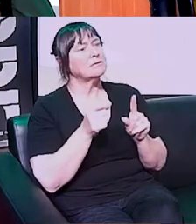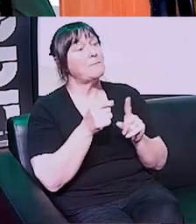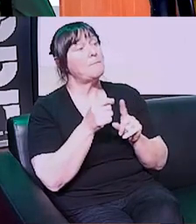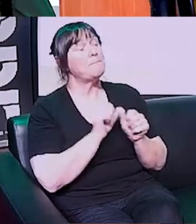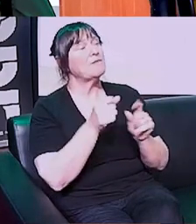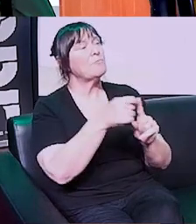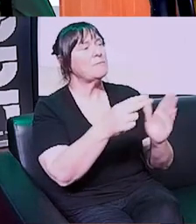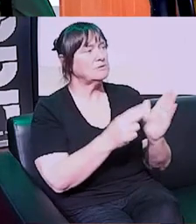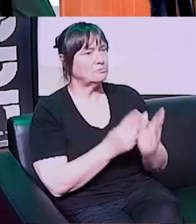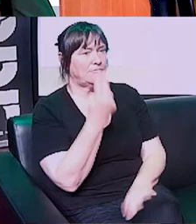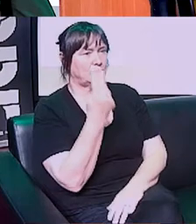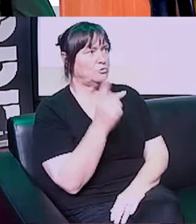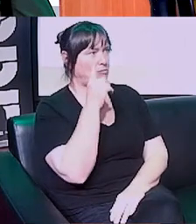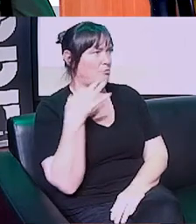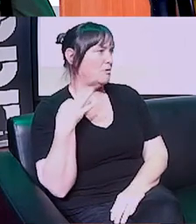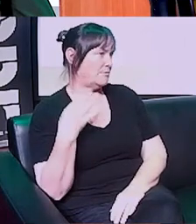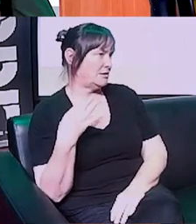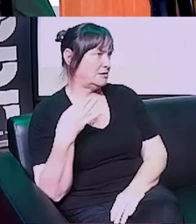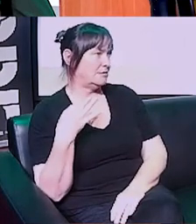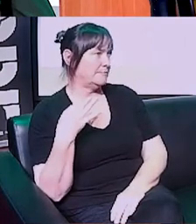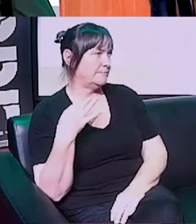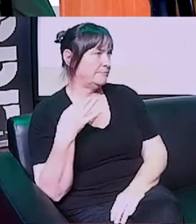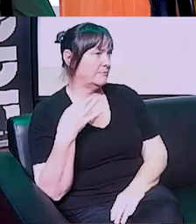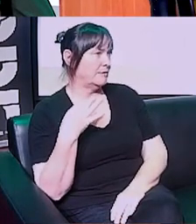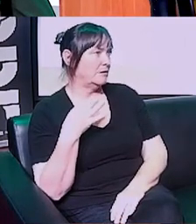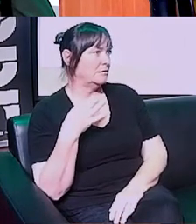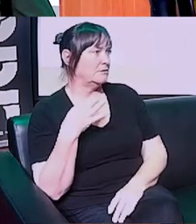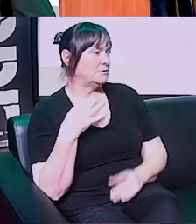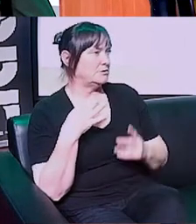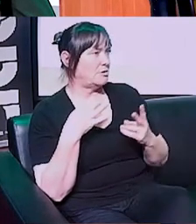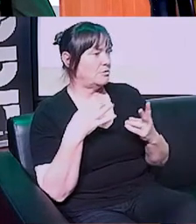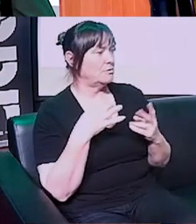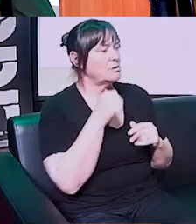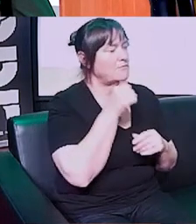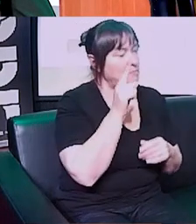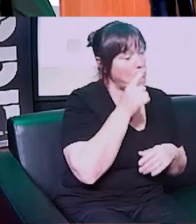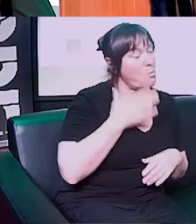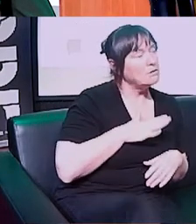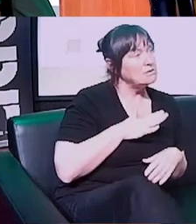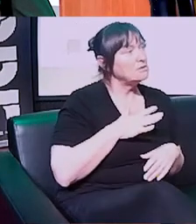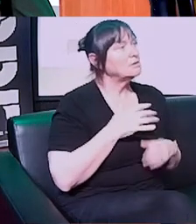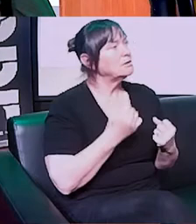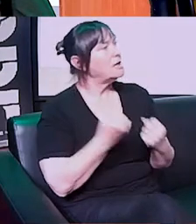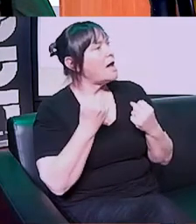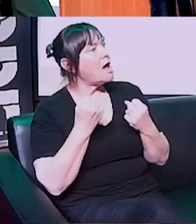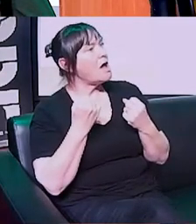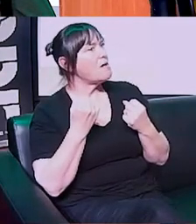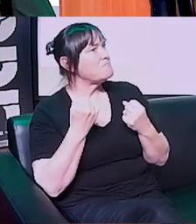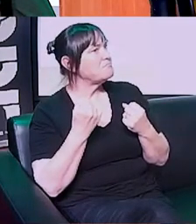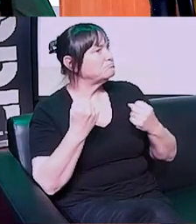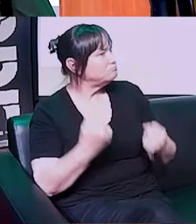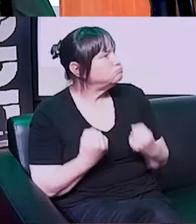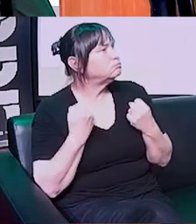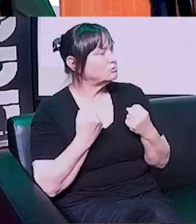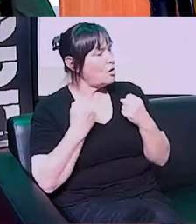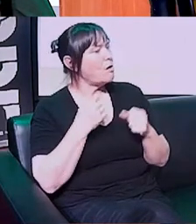as opposed to one person. So if people want to have an extra voice, a progressive voice, standing up for Te Tiriti